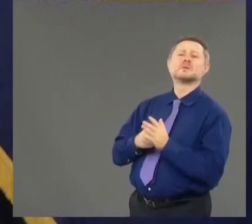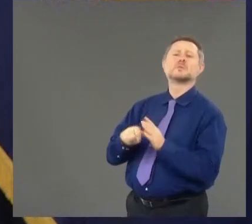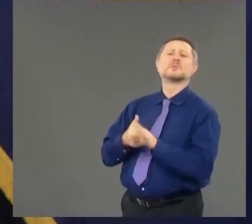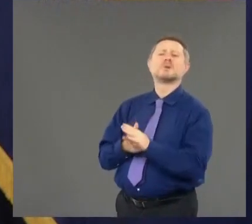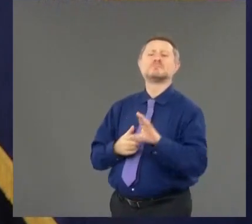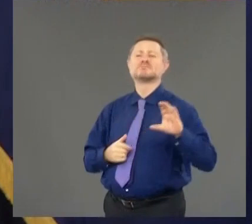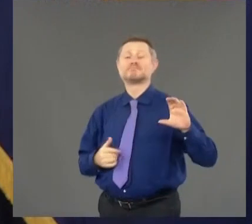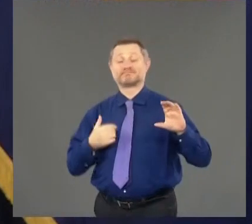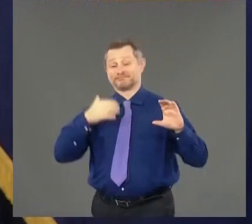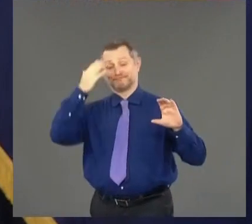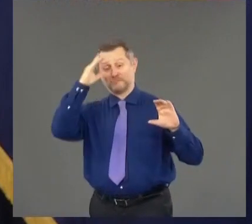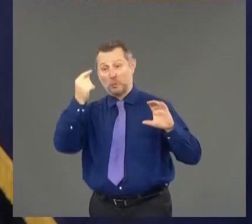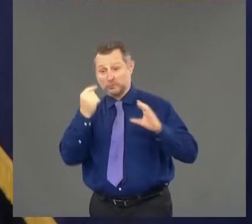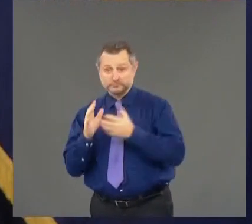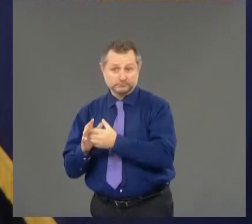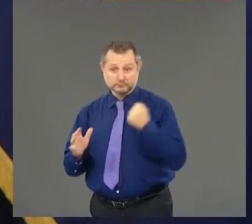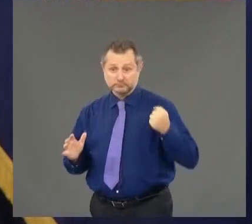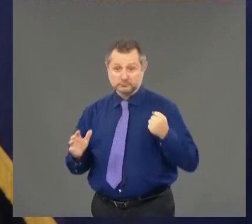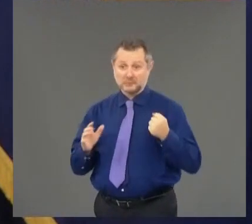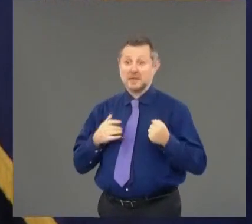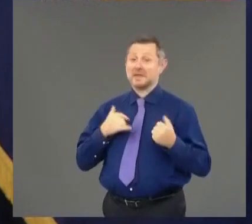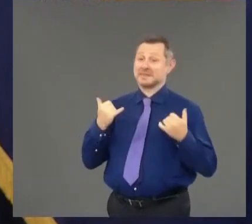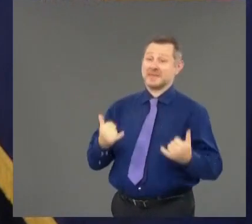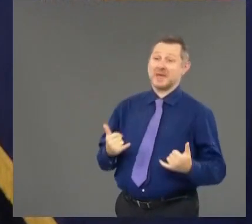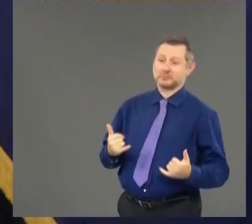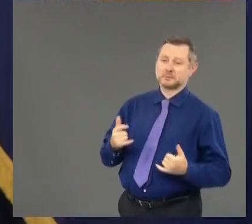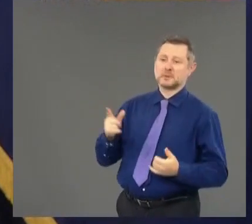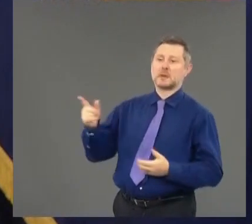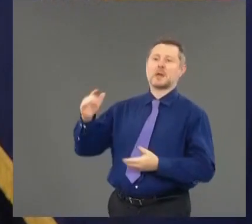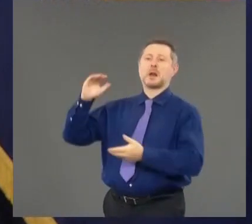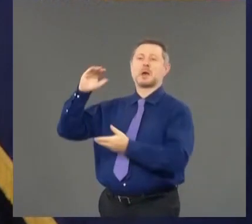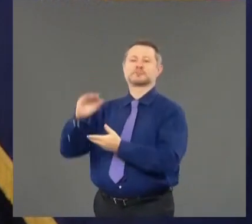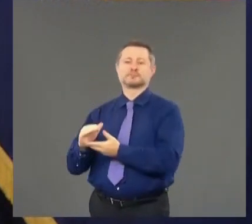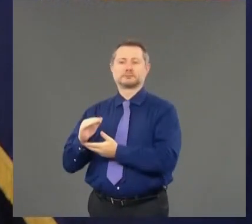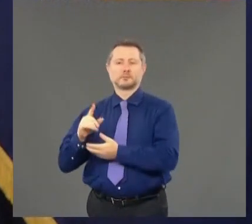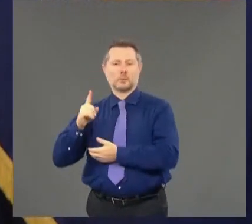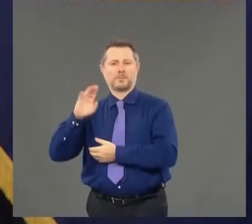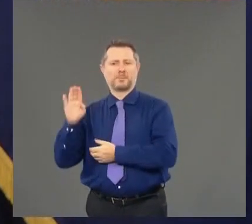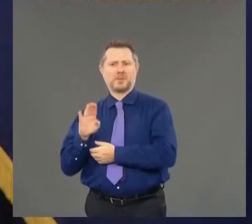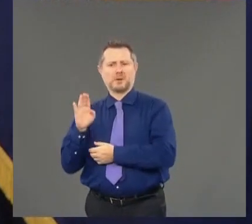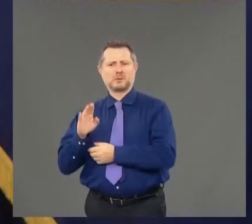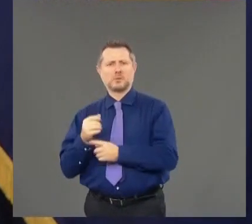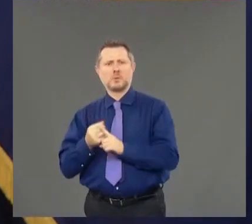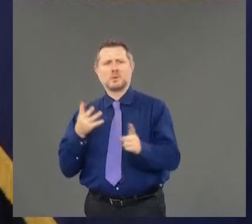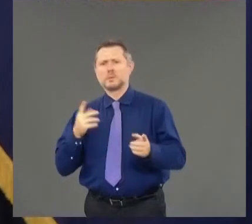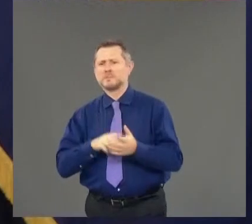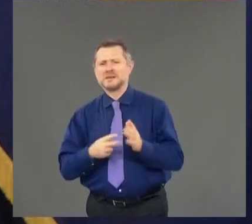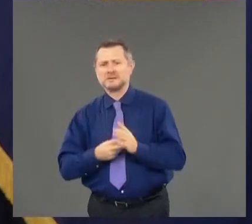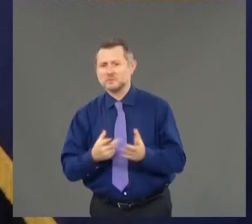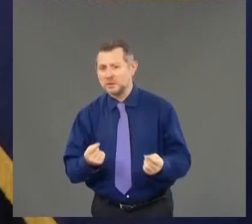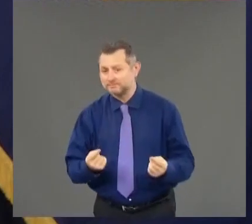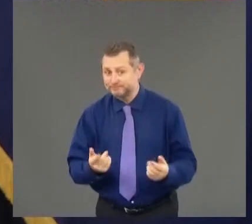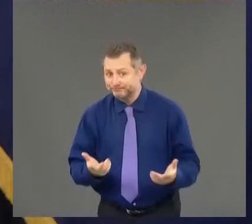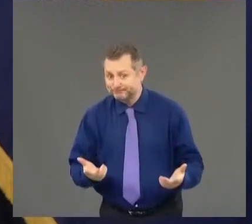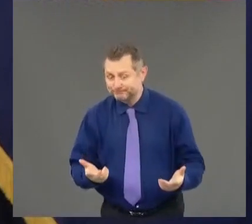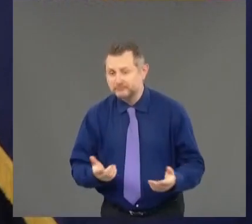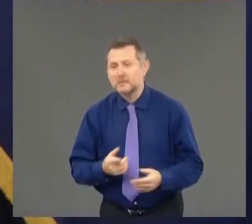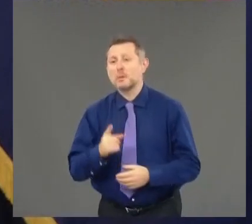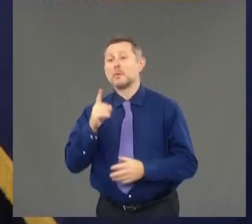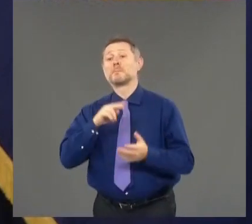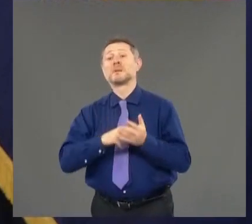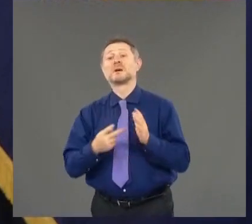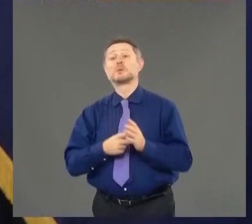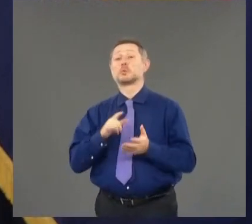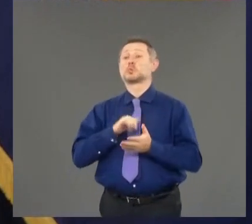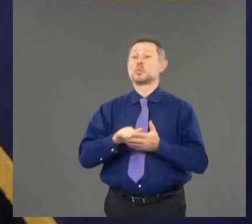Well, they have $1 billion less. What does that mean? Does it mean I'm less safe?